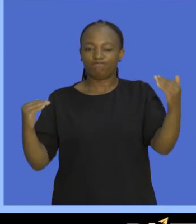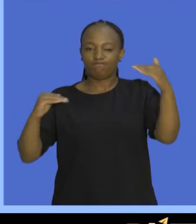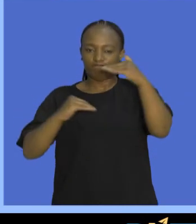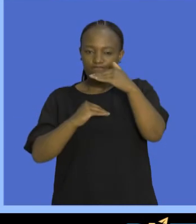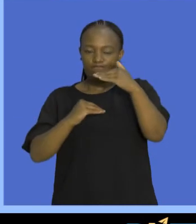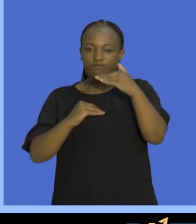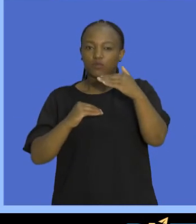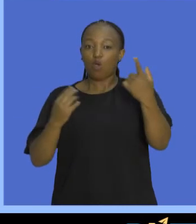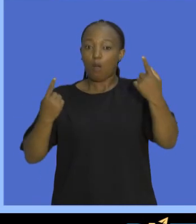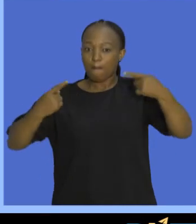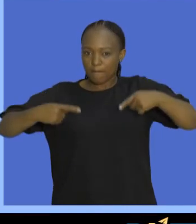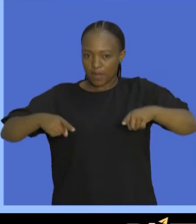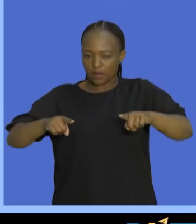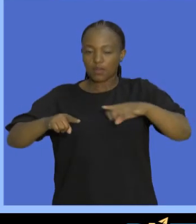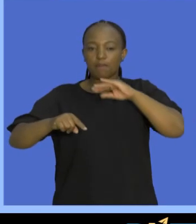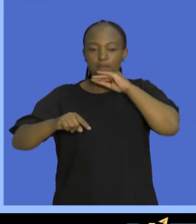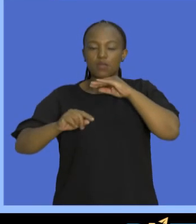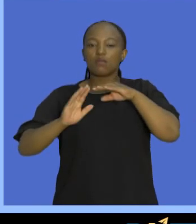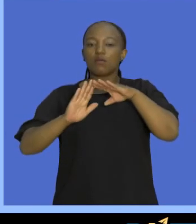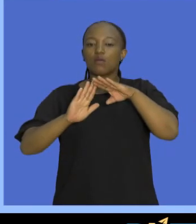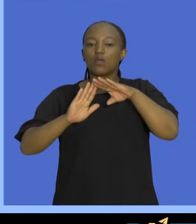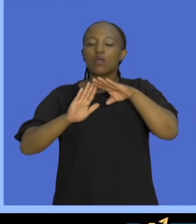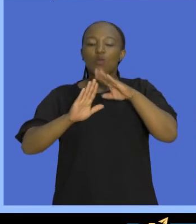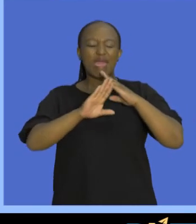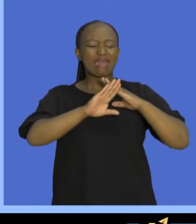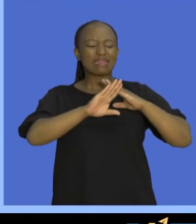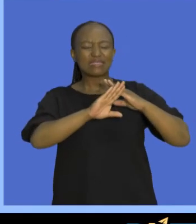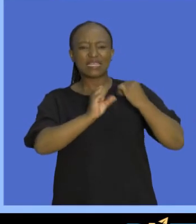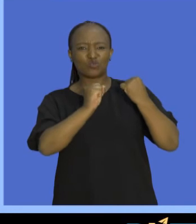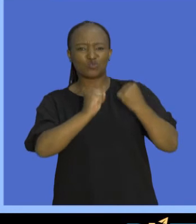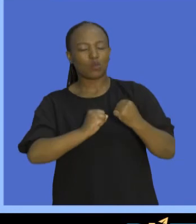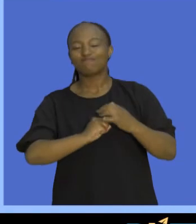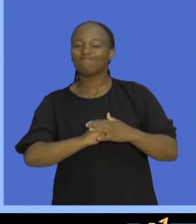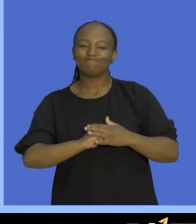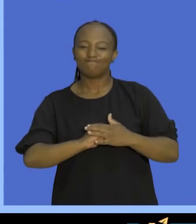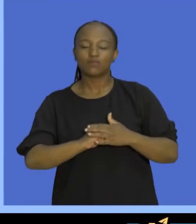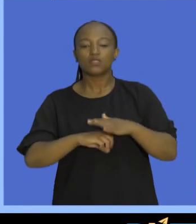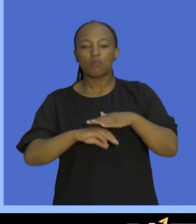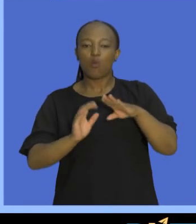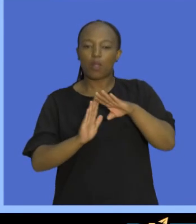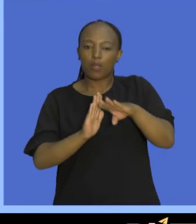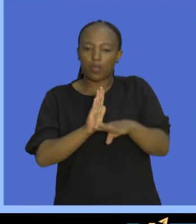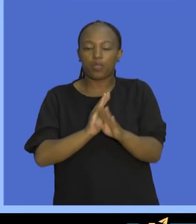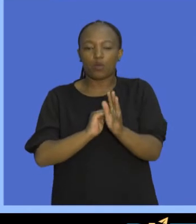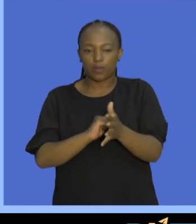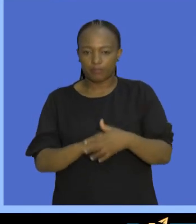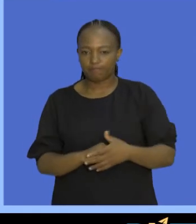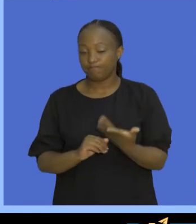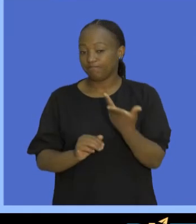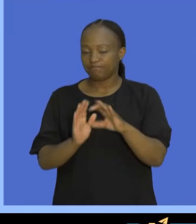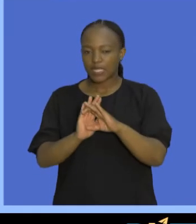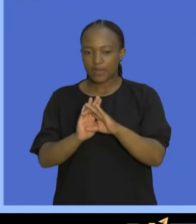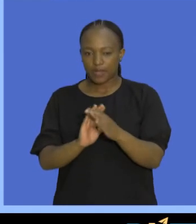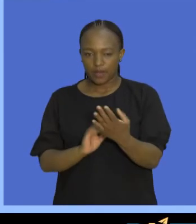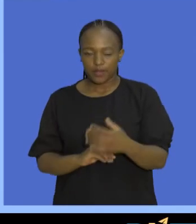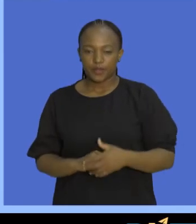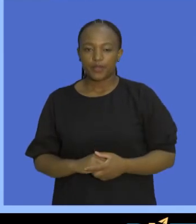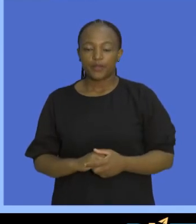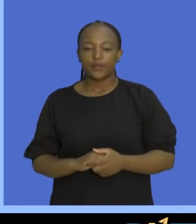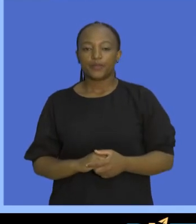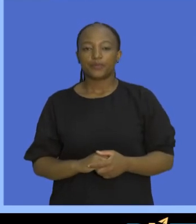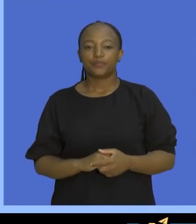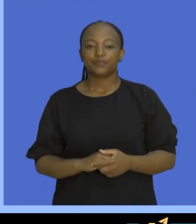will effectively decrease the resistance in the circuit, which explains why we get even more current. So if, say for argument's